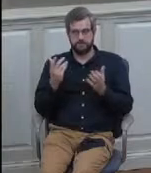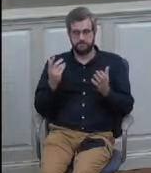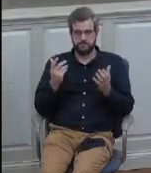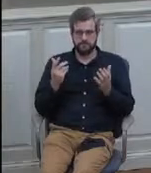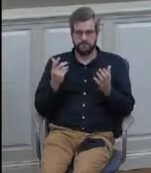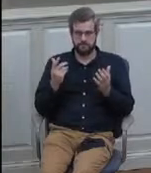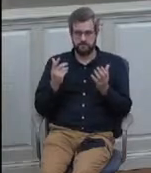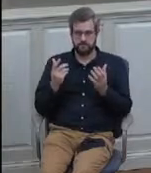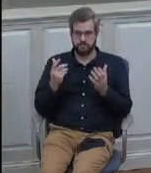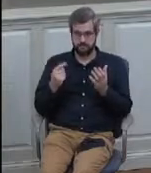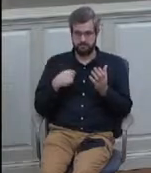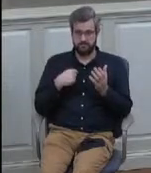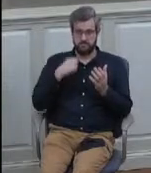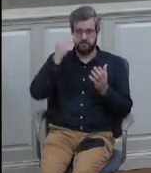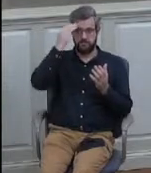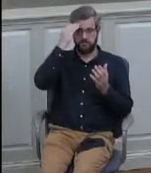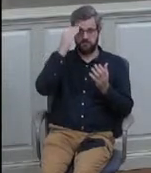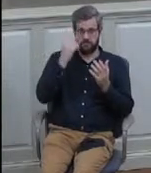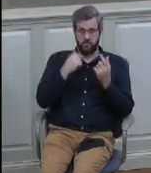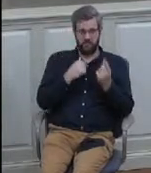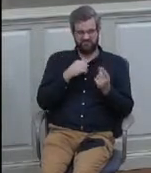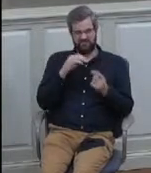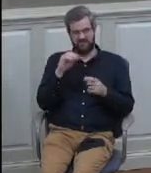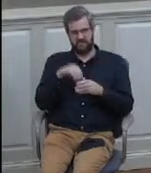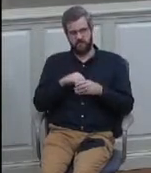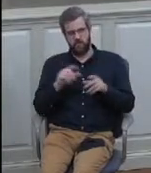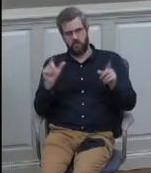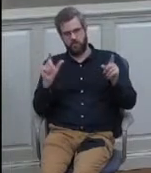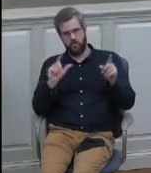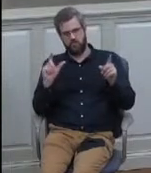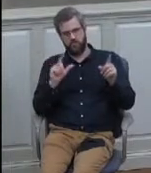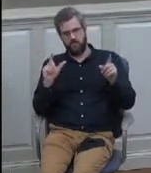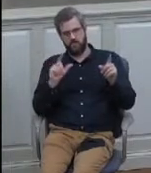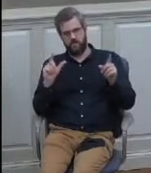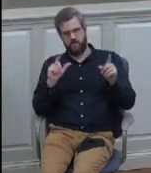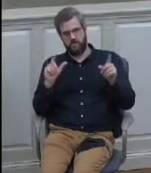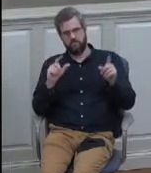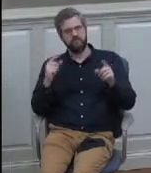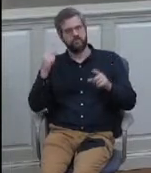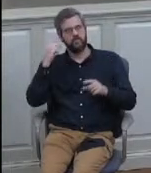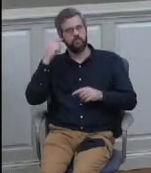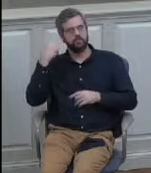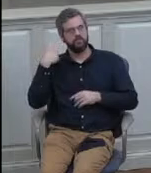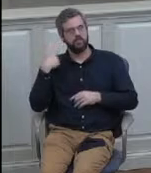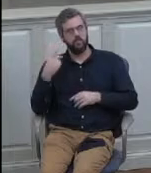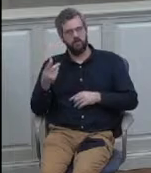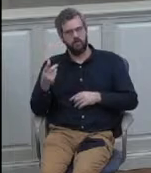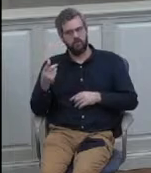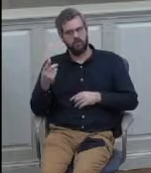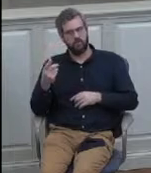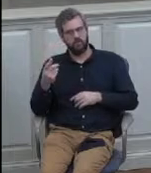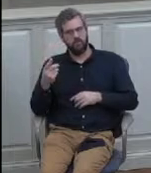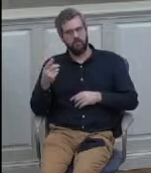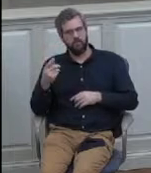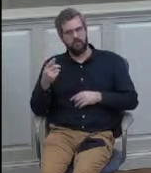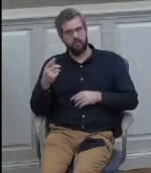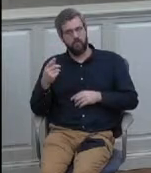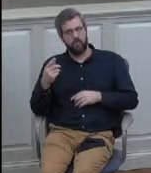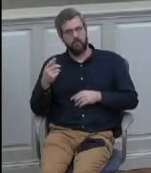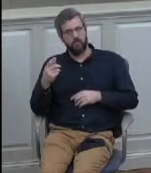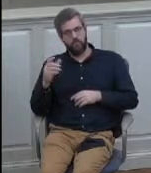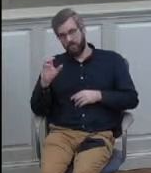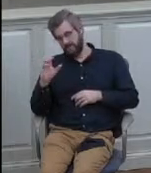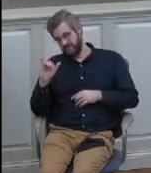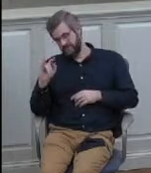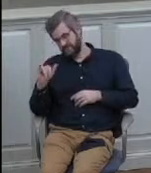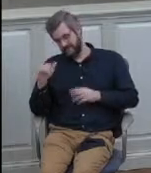the one that I'm most familiar with in Louisville that you heard about when Straub was here, you know, that the city put some money into